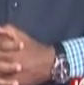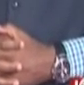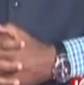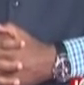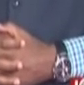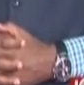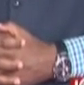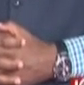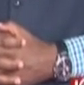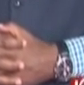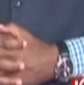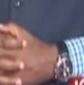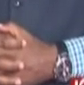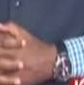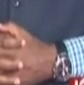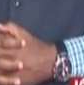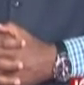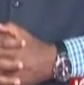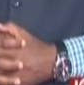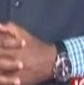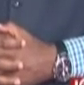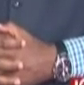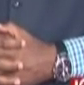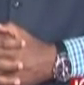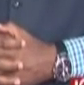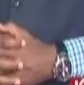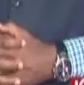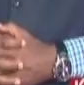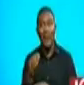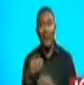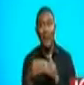and technology, which he says informed the launch of the app.